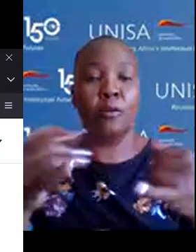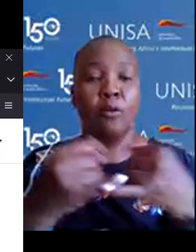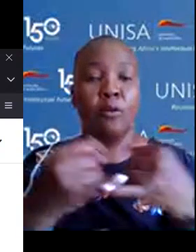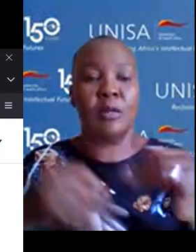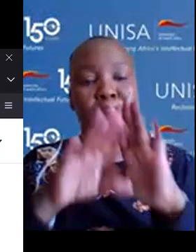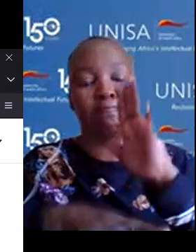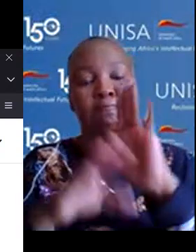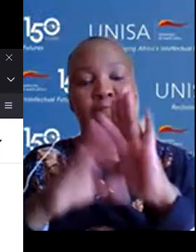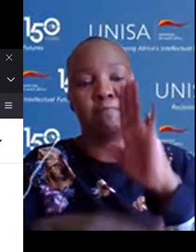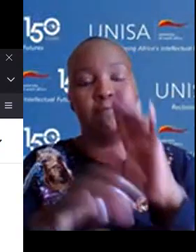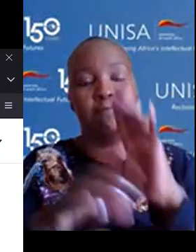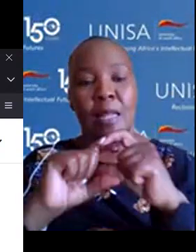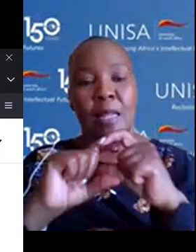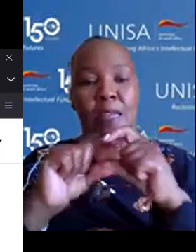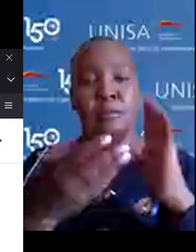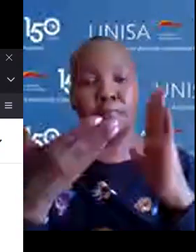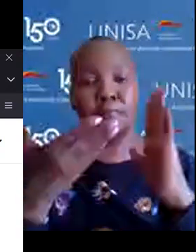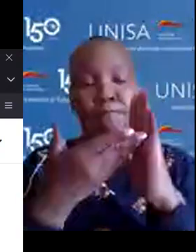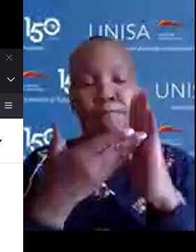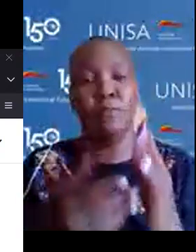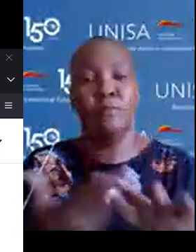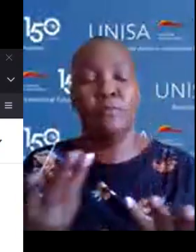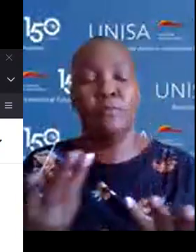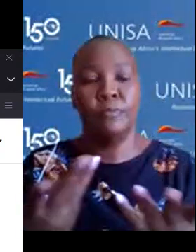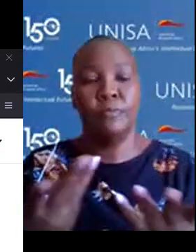I'll put the link in the chat as well for you.